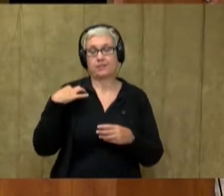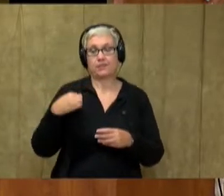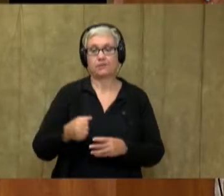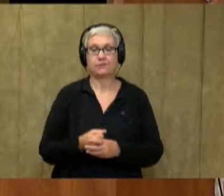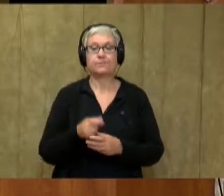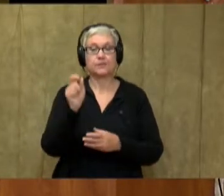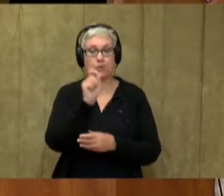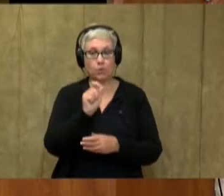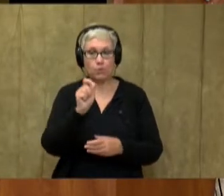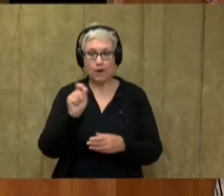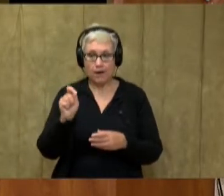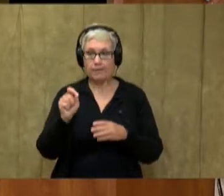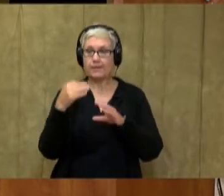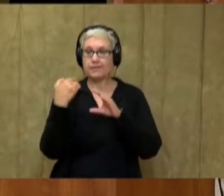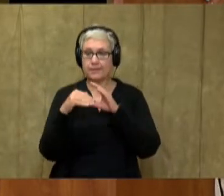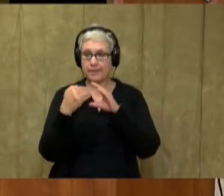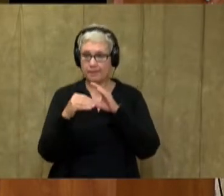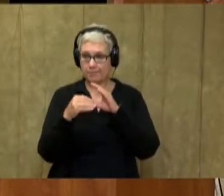down,